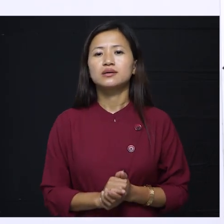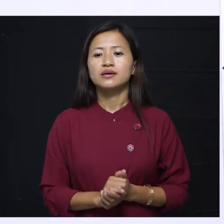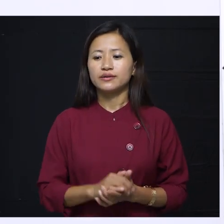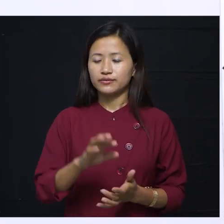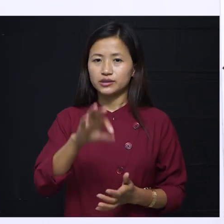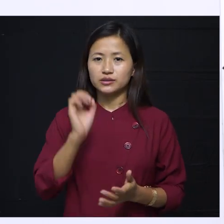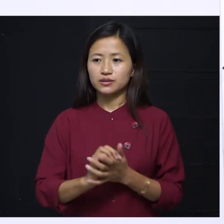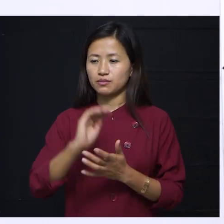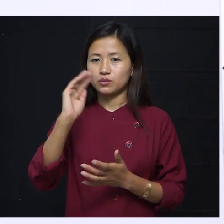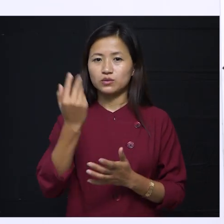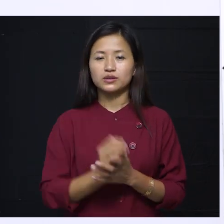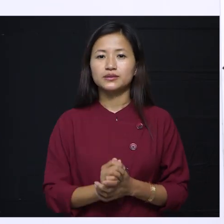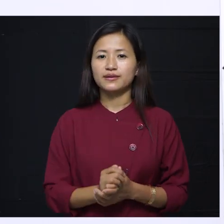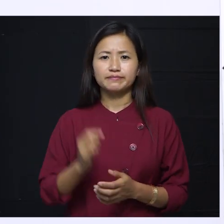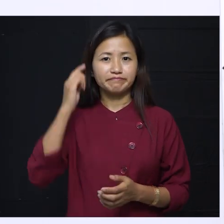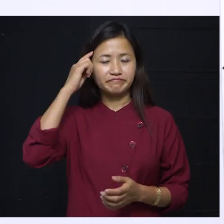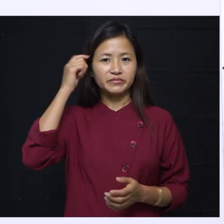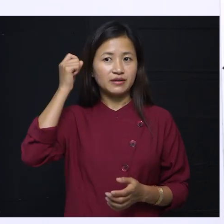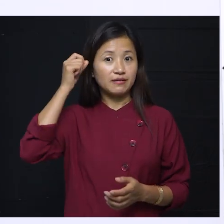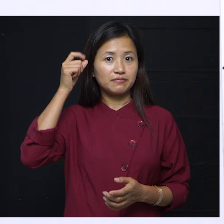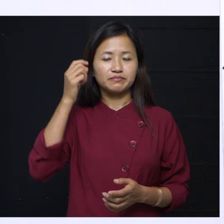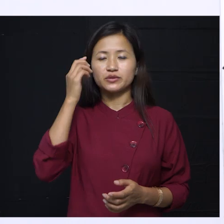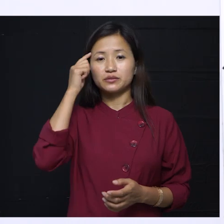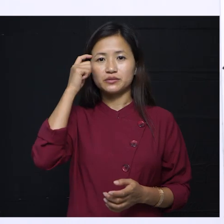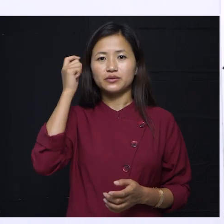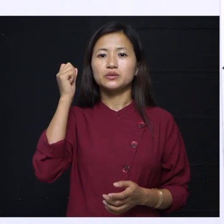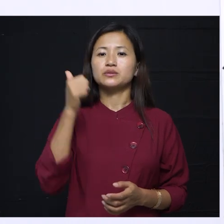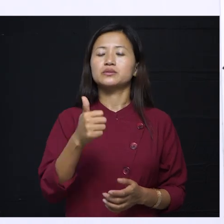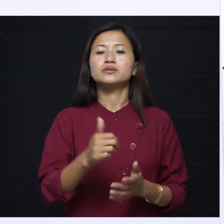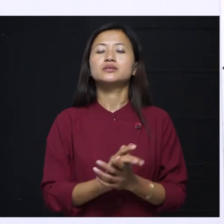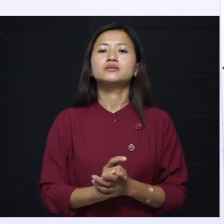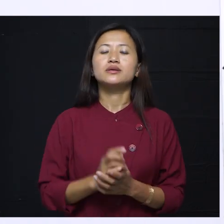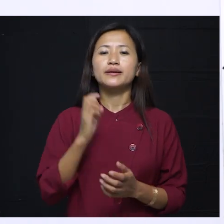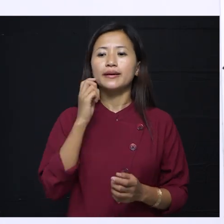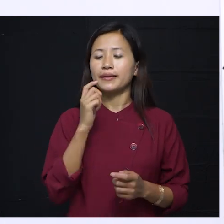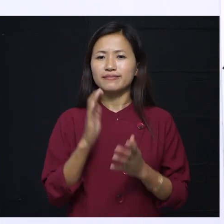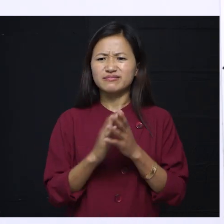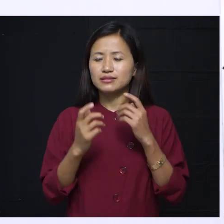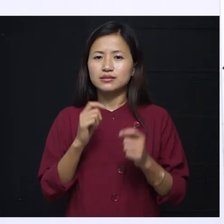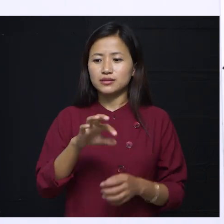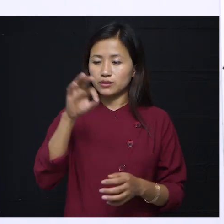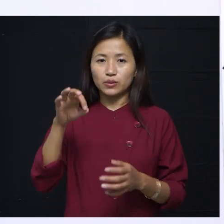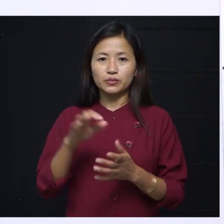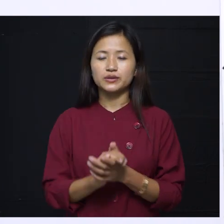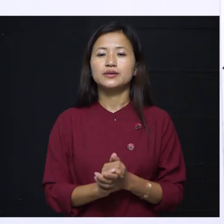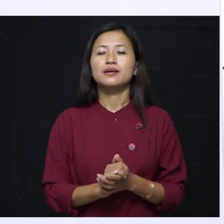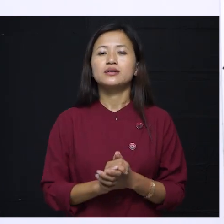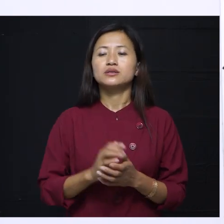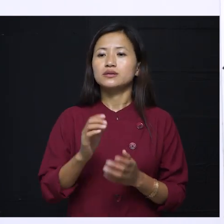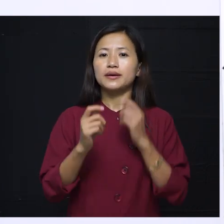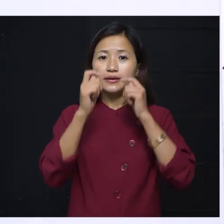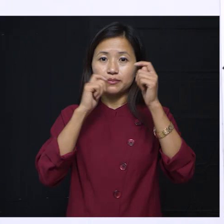you find somebody very brilliant in your class. So brilliant is the impression, the opinion that you have about